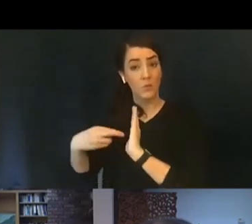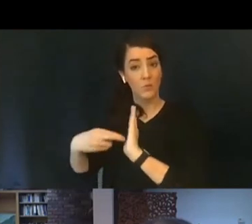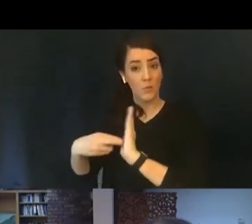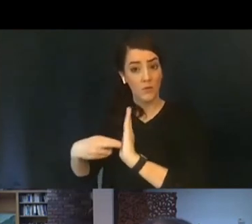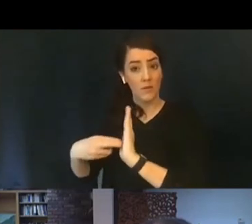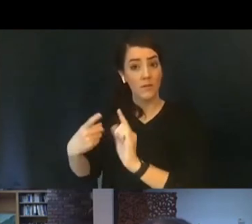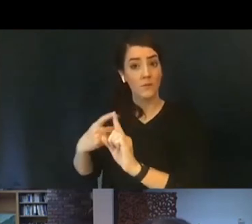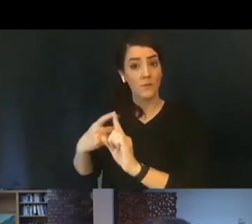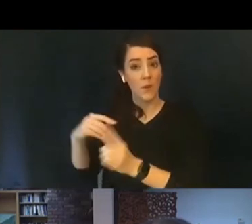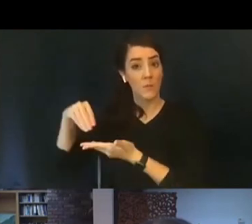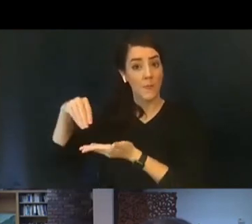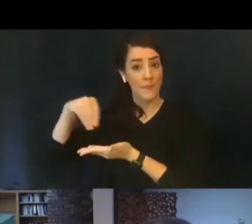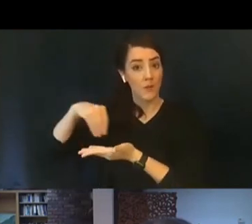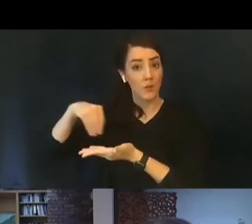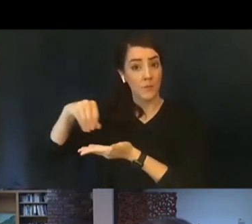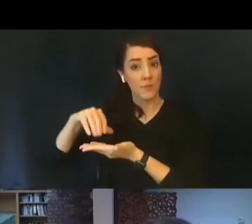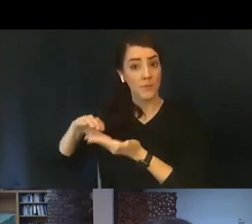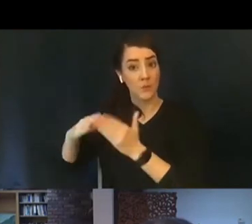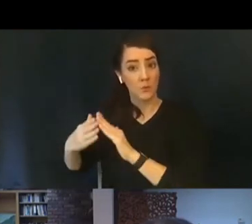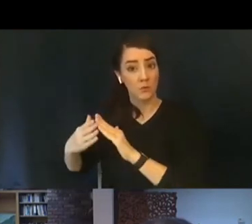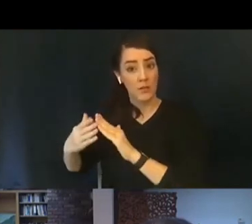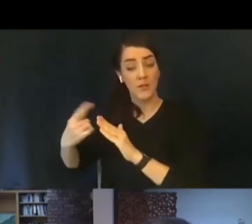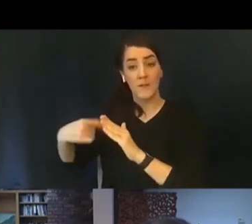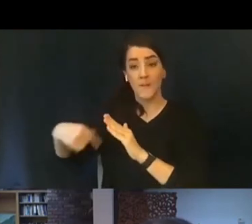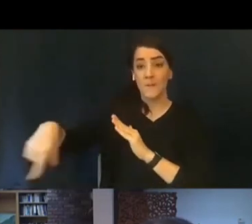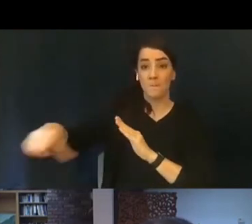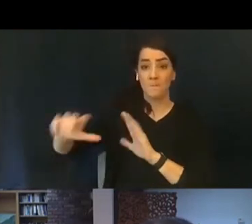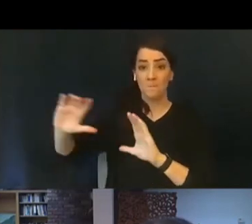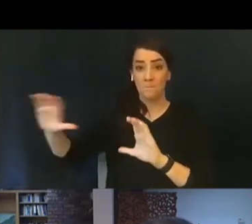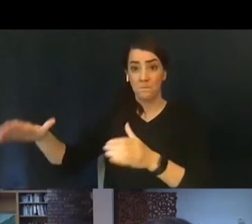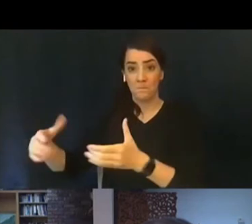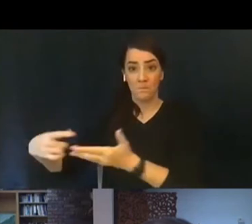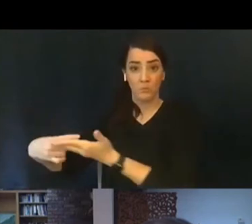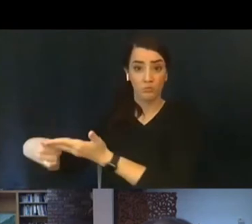discussed, uh, the possibilities...